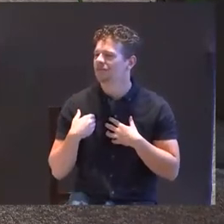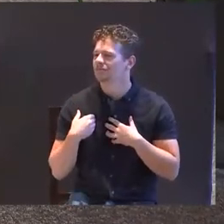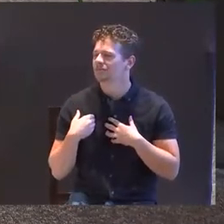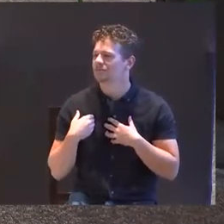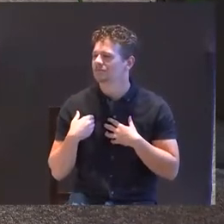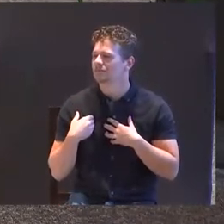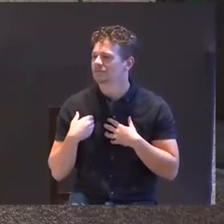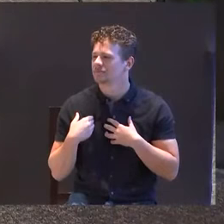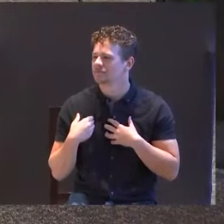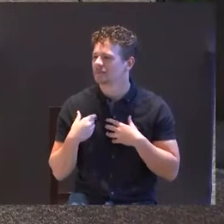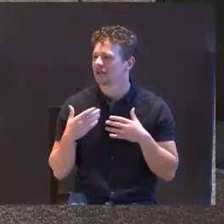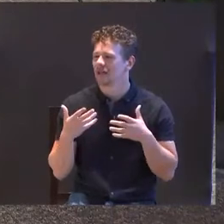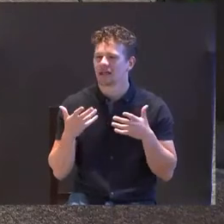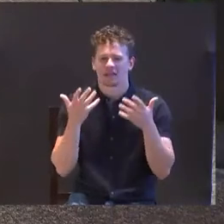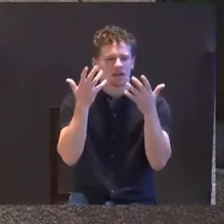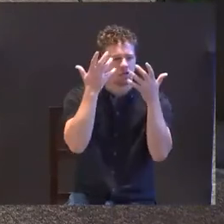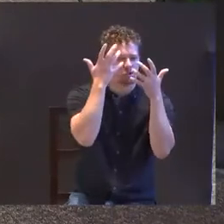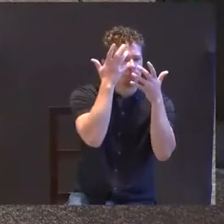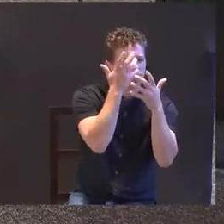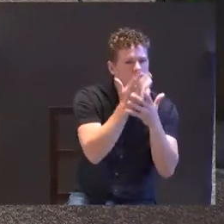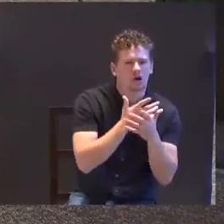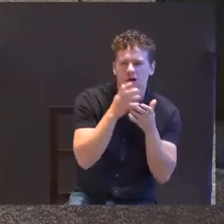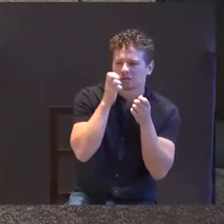the darkness and the mist.